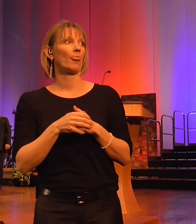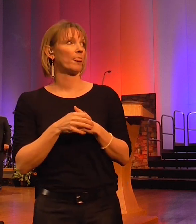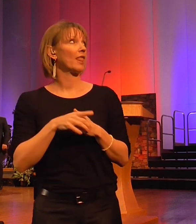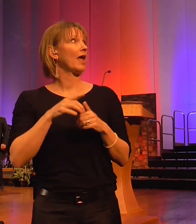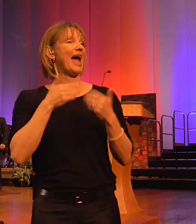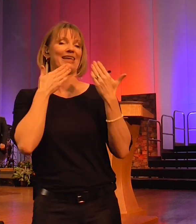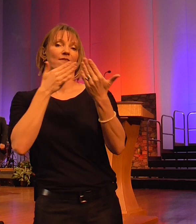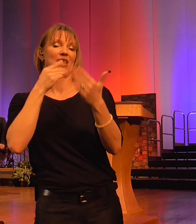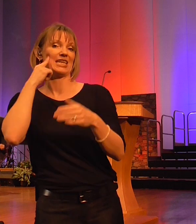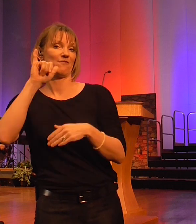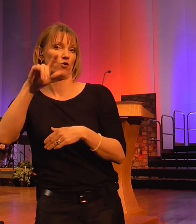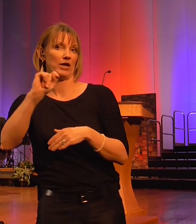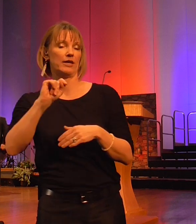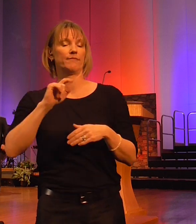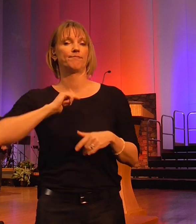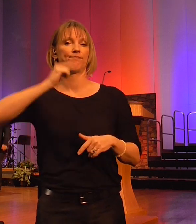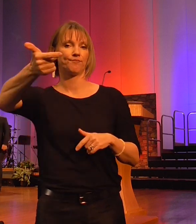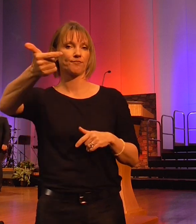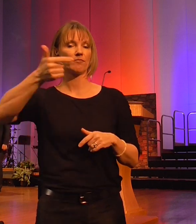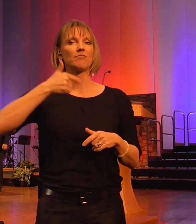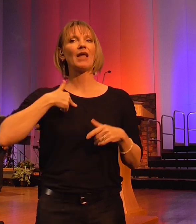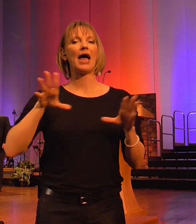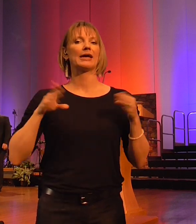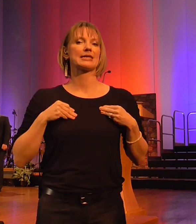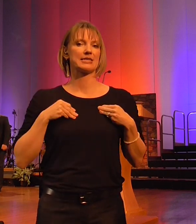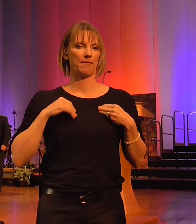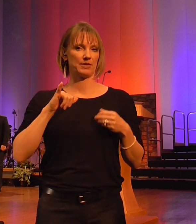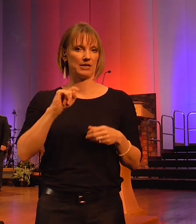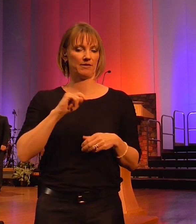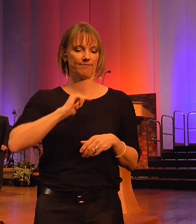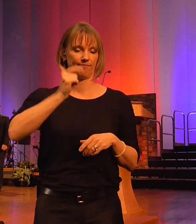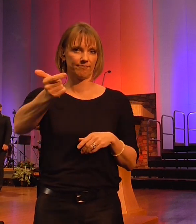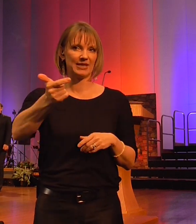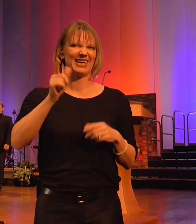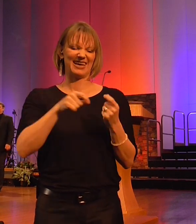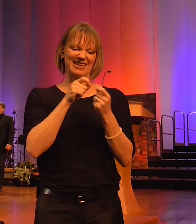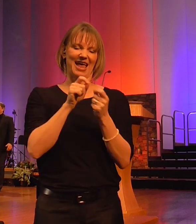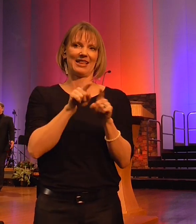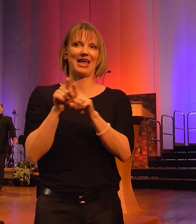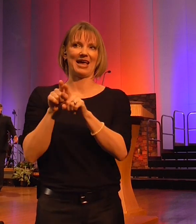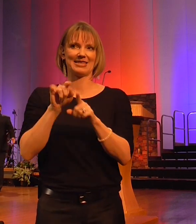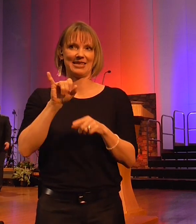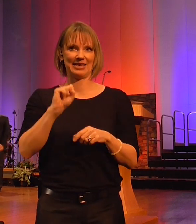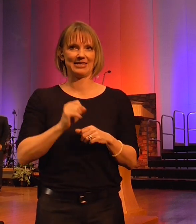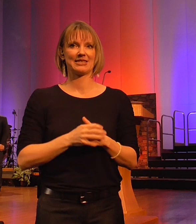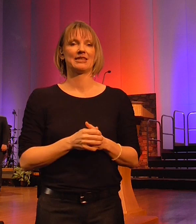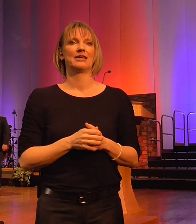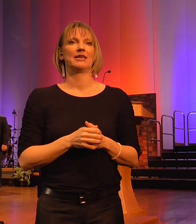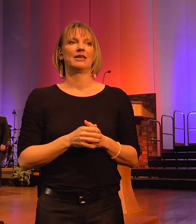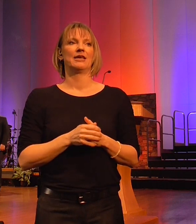I give thanks for it, and I accept it. Just the way that it is,